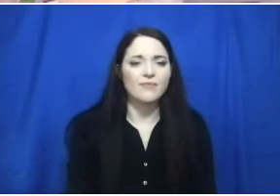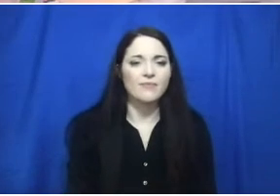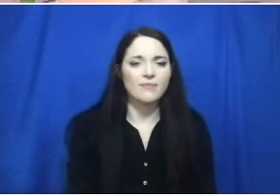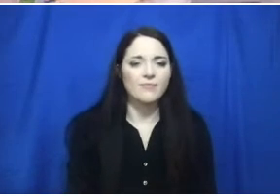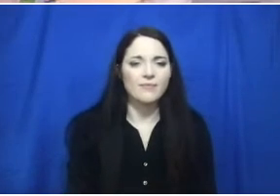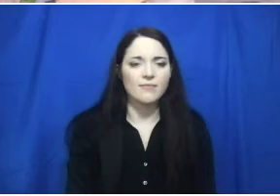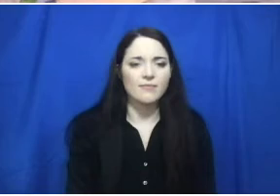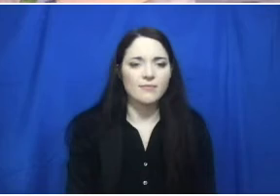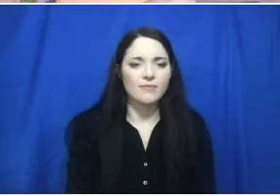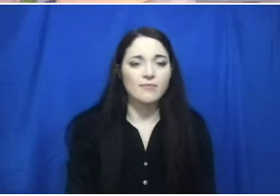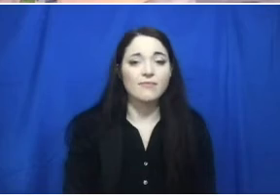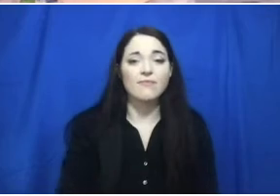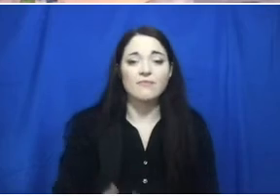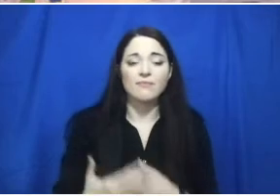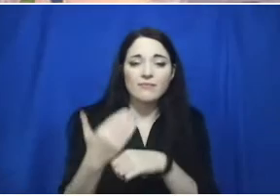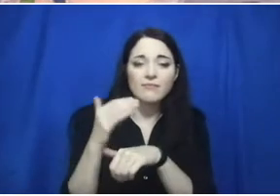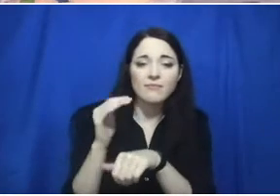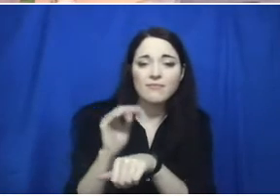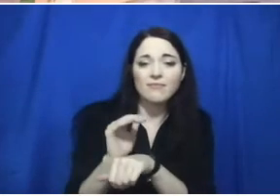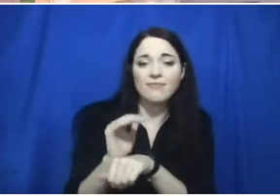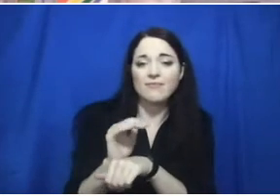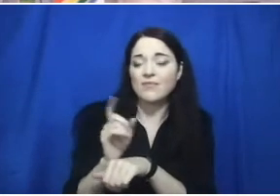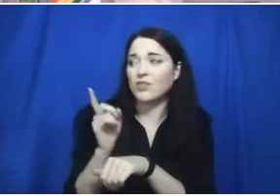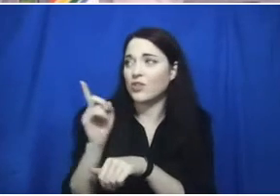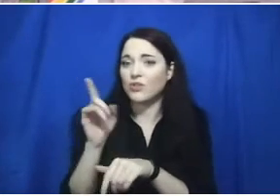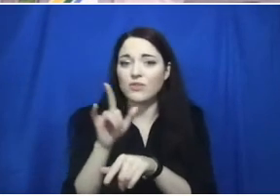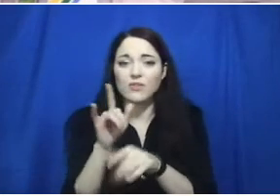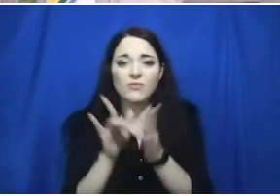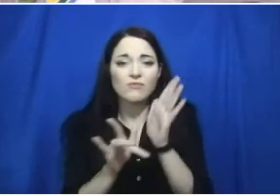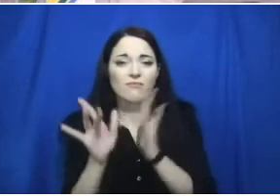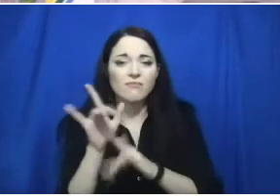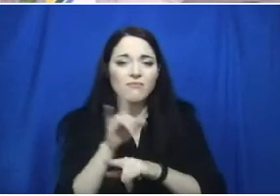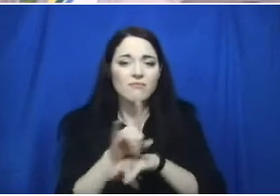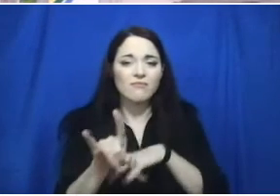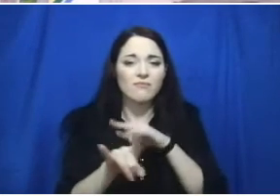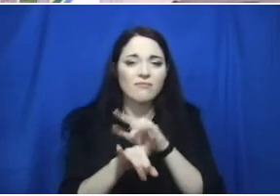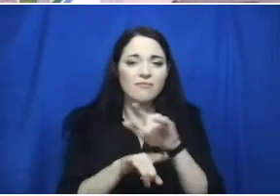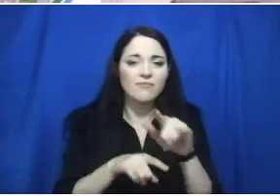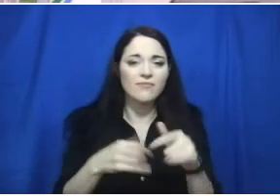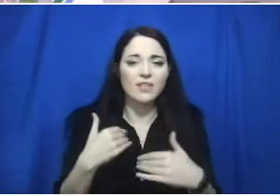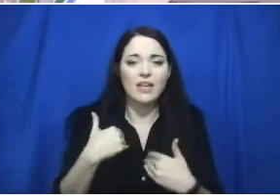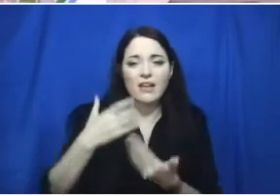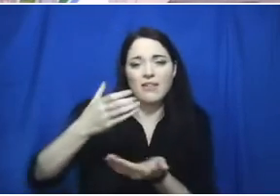On the night you were betrayed, you took the